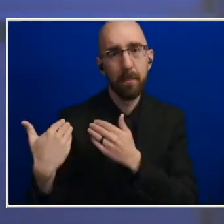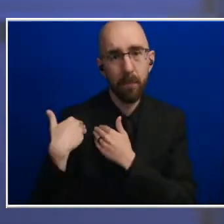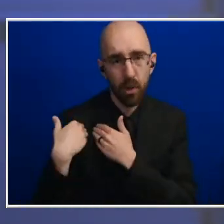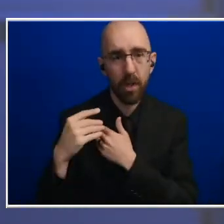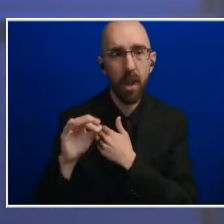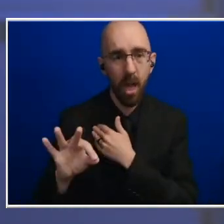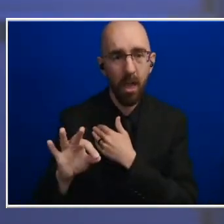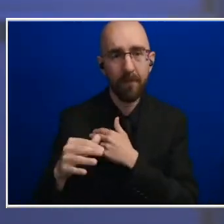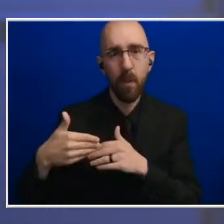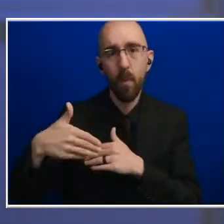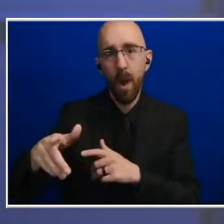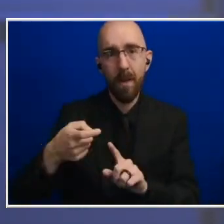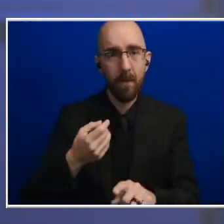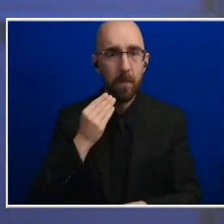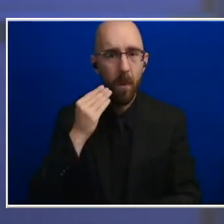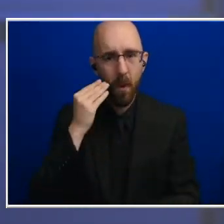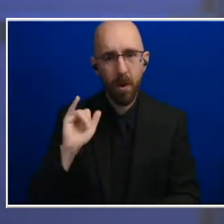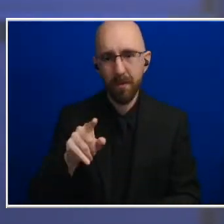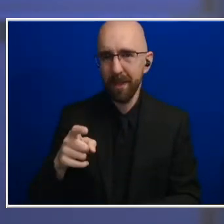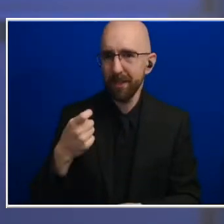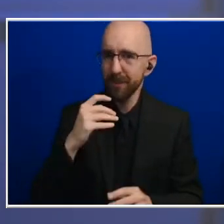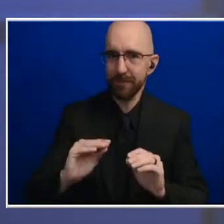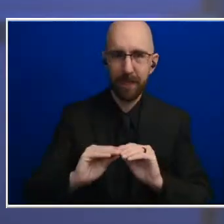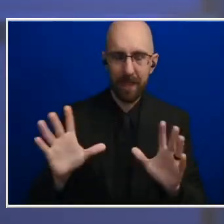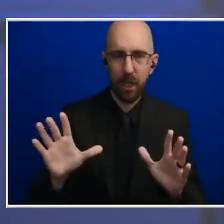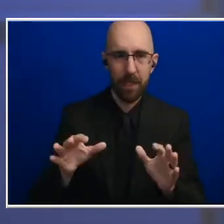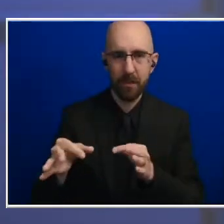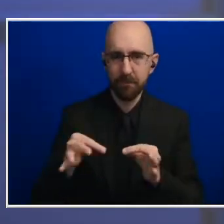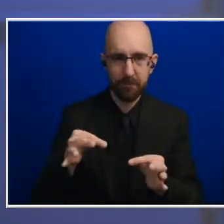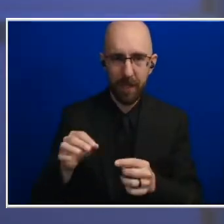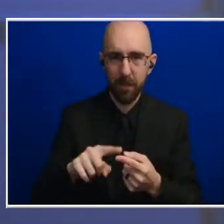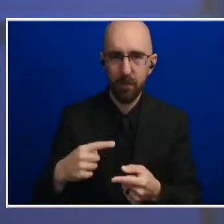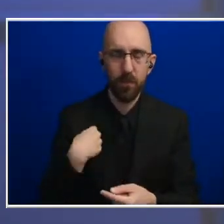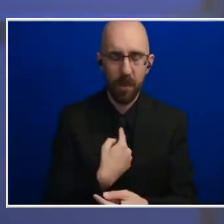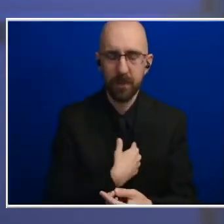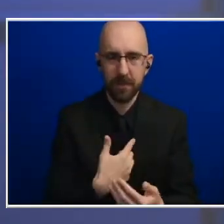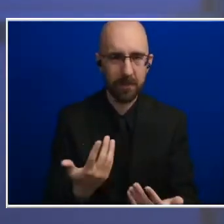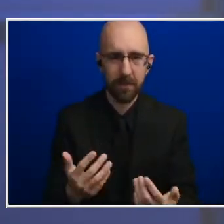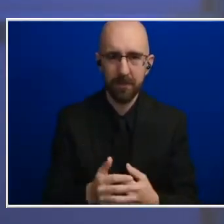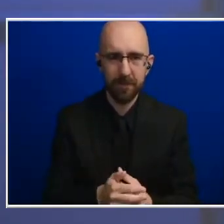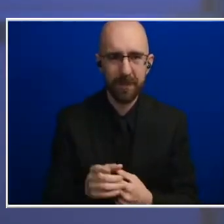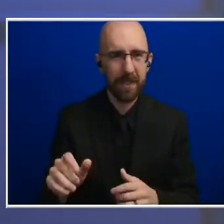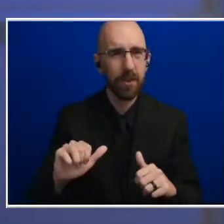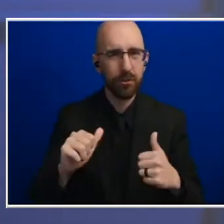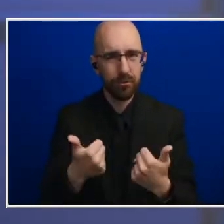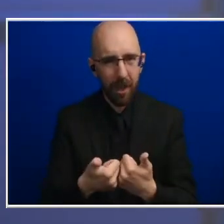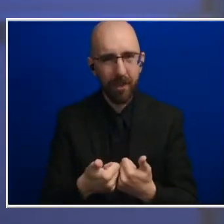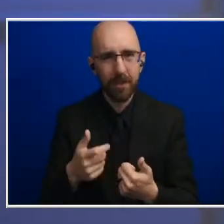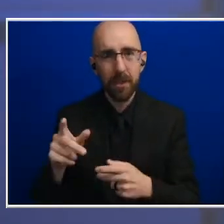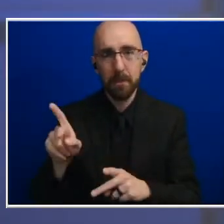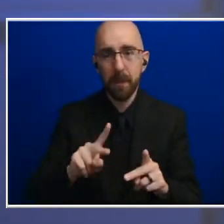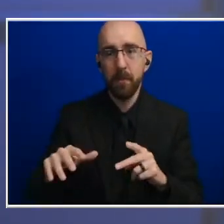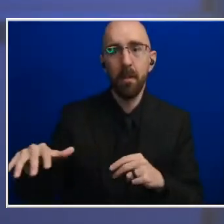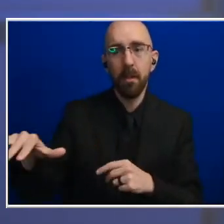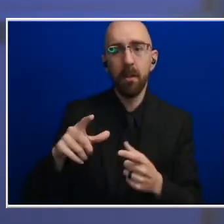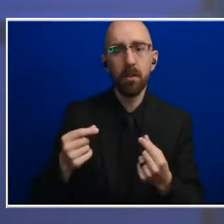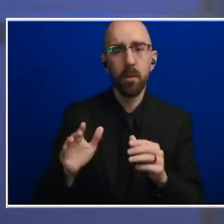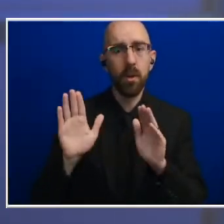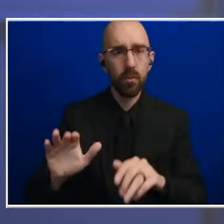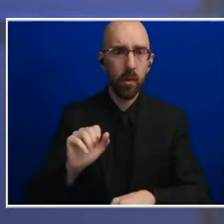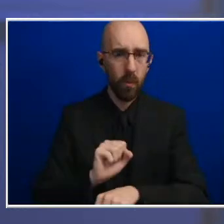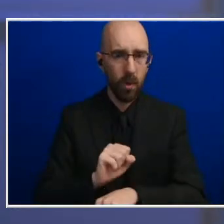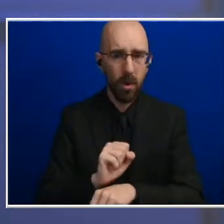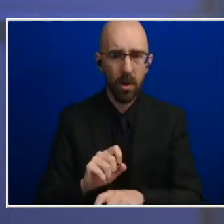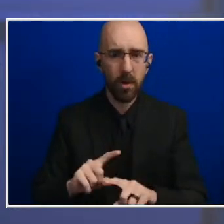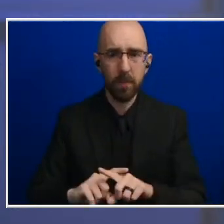home, as Zach just clearly pointed out to us. So it's a challenge, and there are people out there doing great work, but we need to